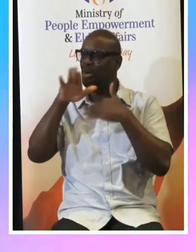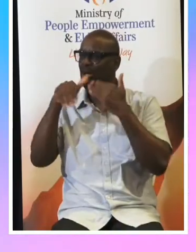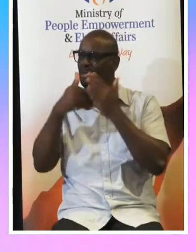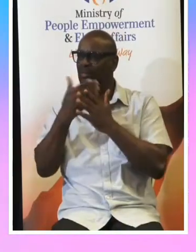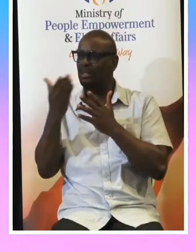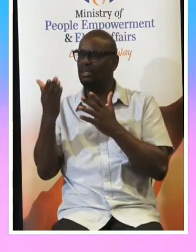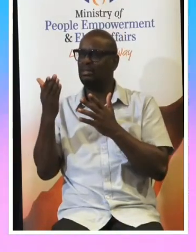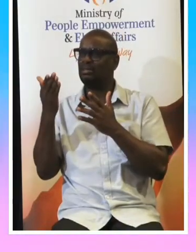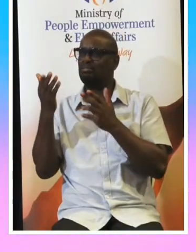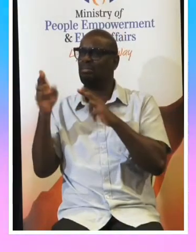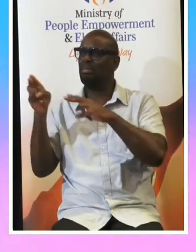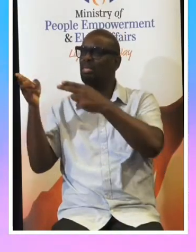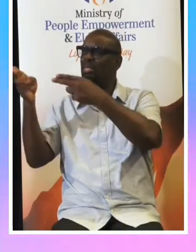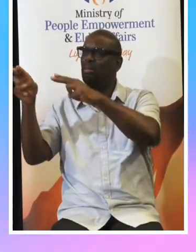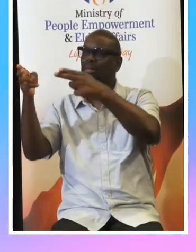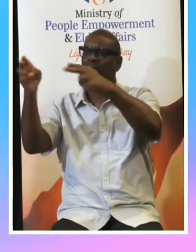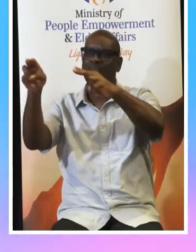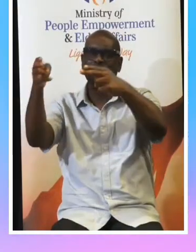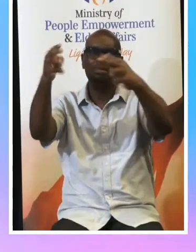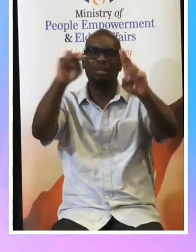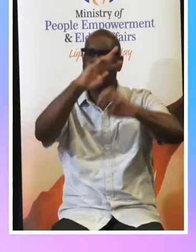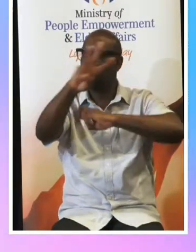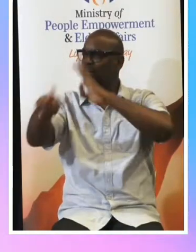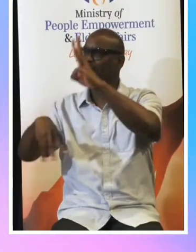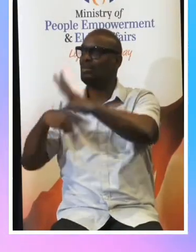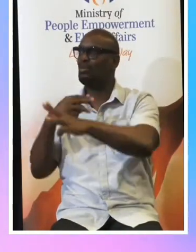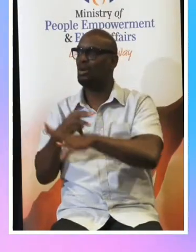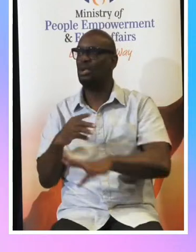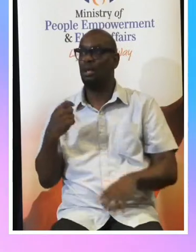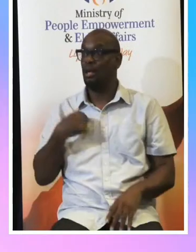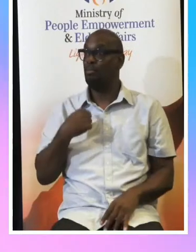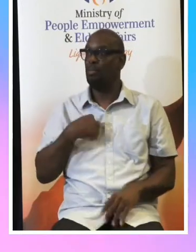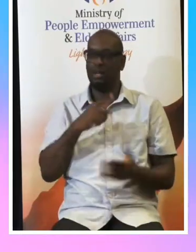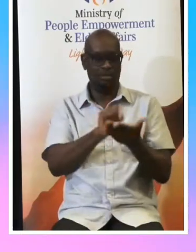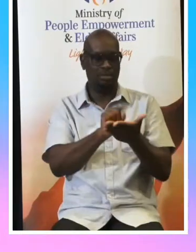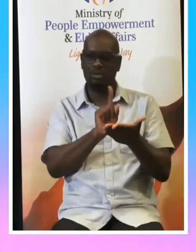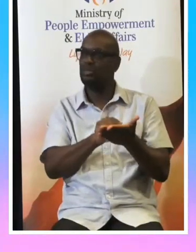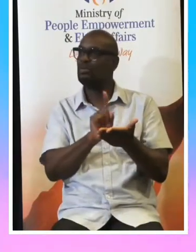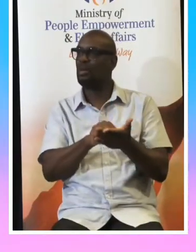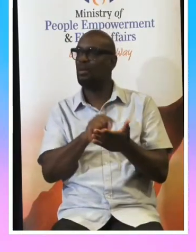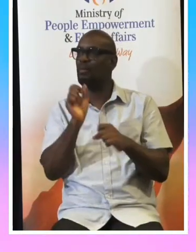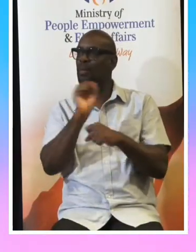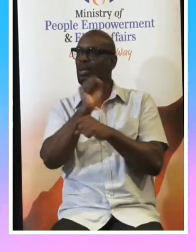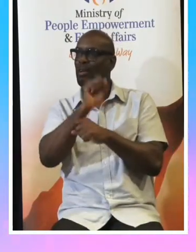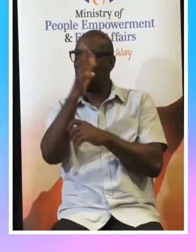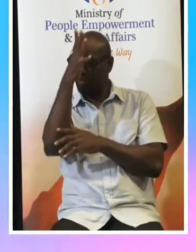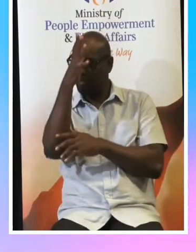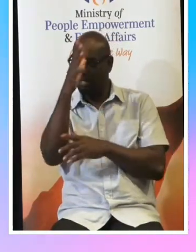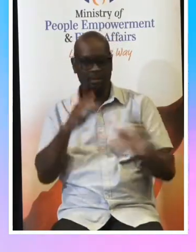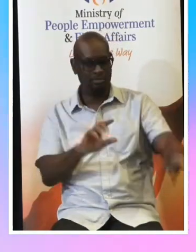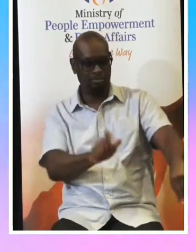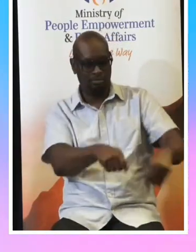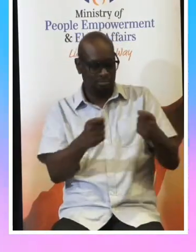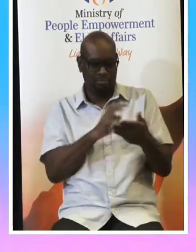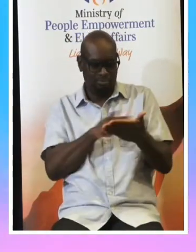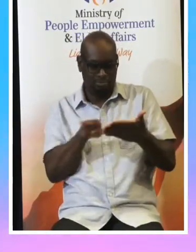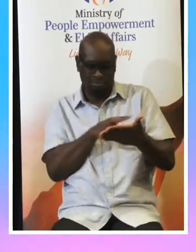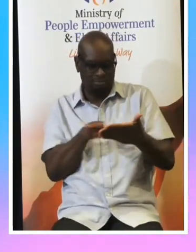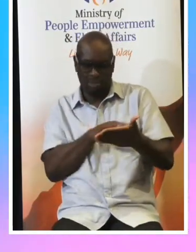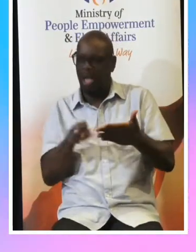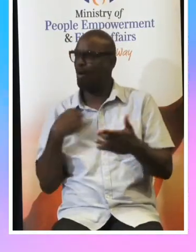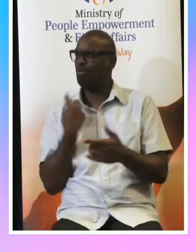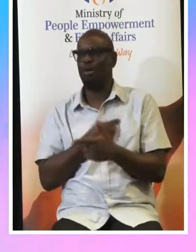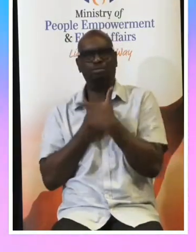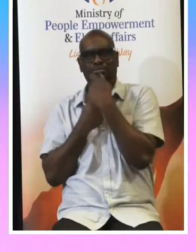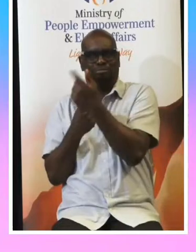newspaper in Daddy's car in the early days after we got a vehicle. I don't know why, but there